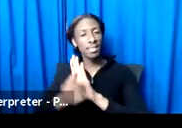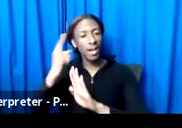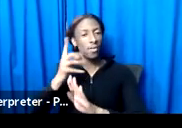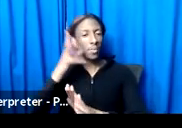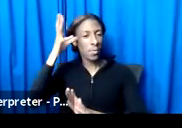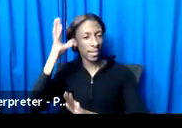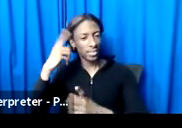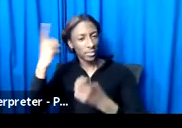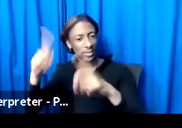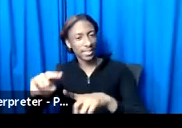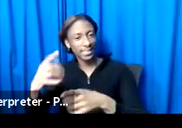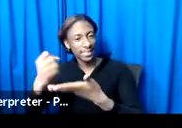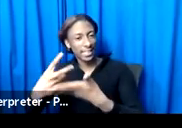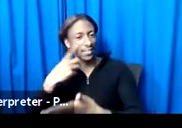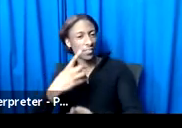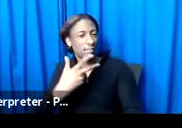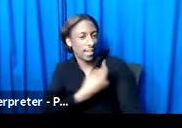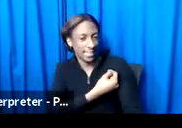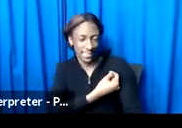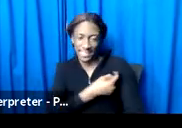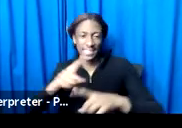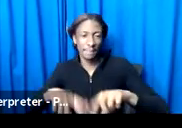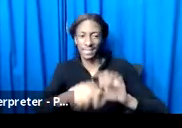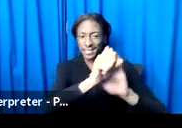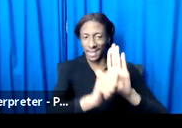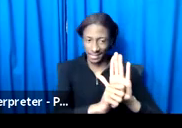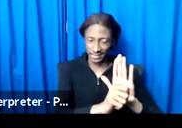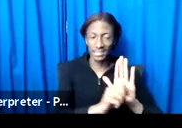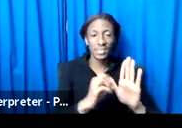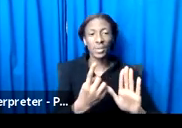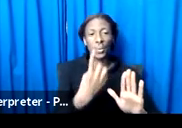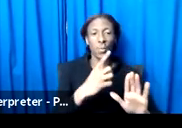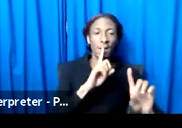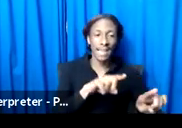vaccination vary from state to state. So one answer does